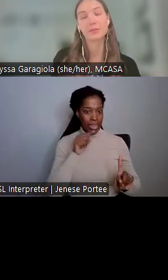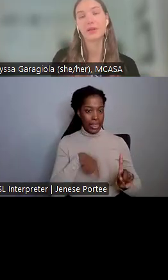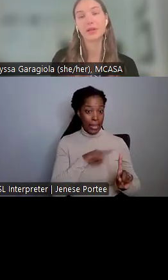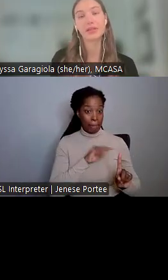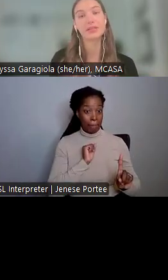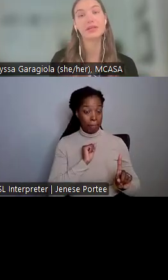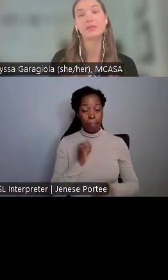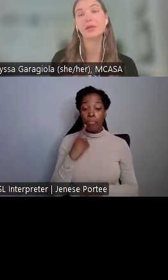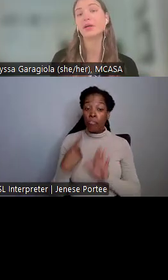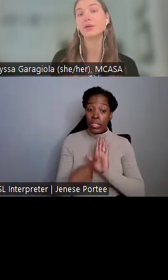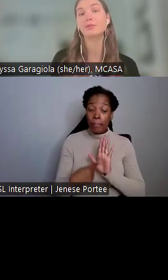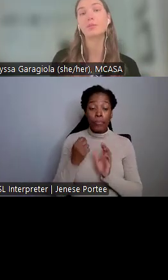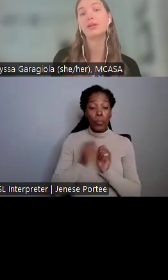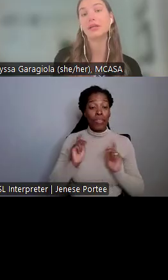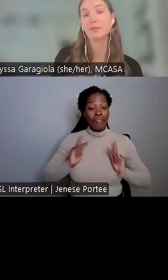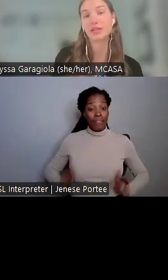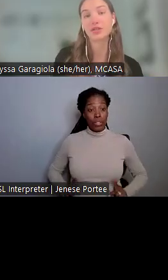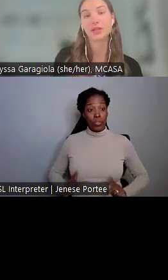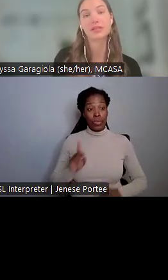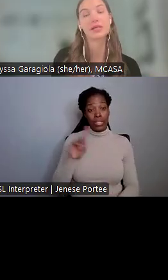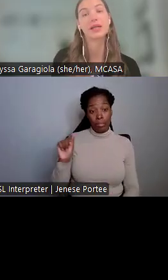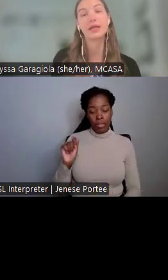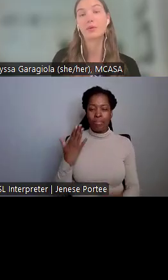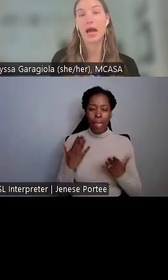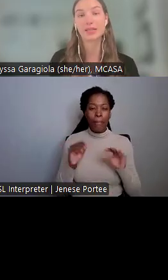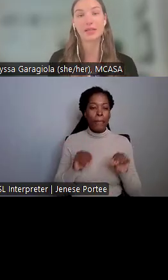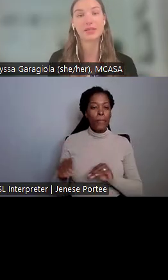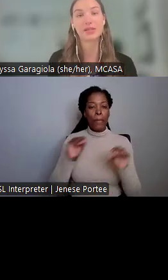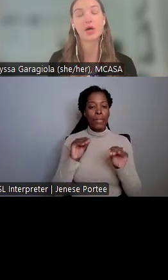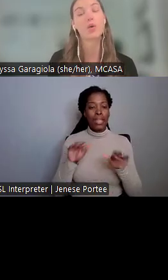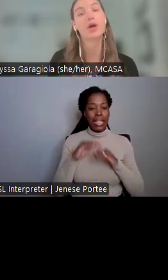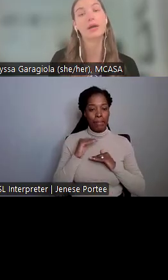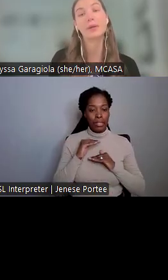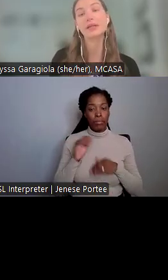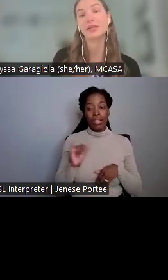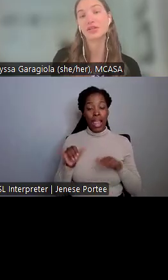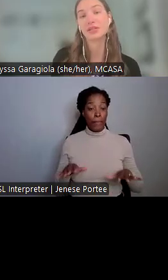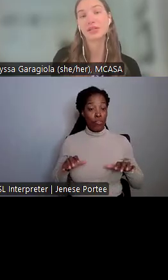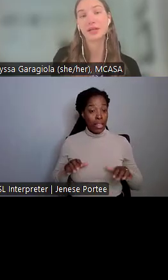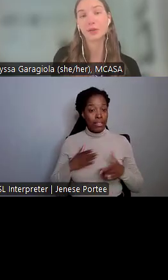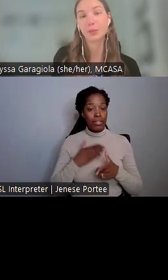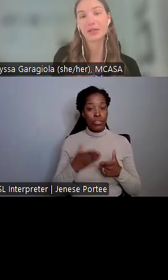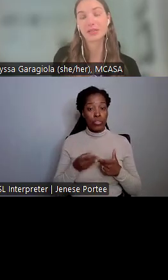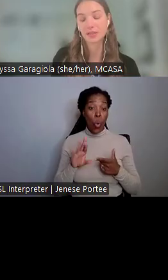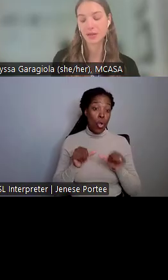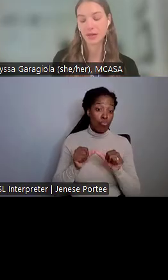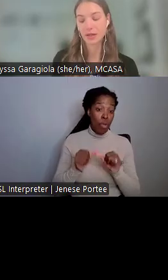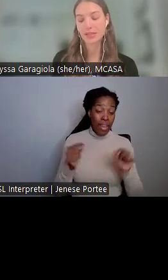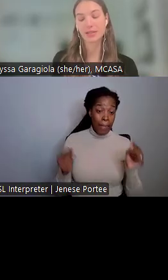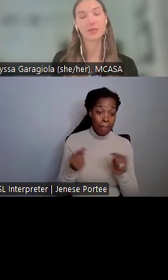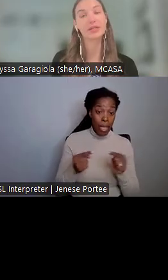physical disabilities, this may include mobility limitations like paralysis or chronic pain conditions like